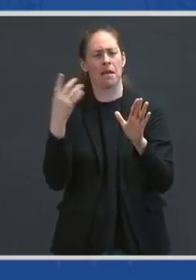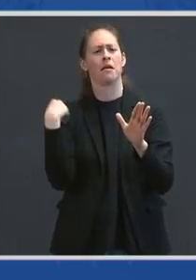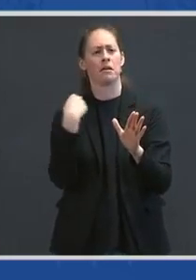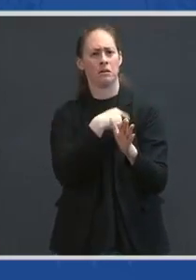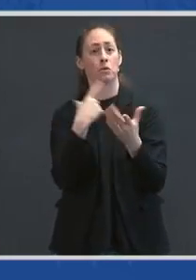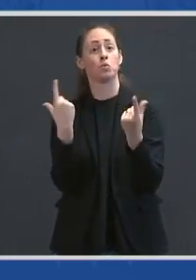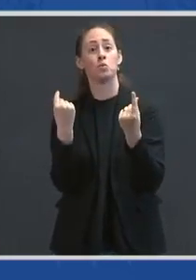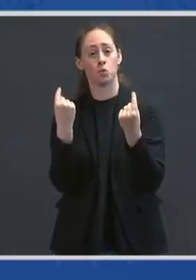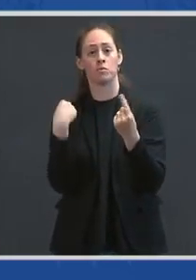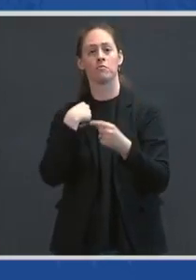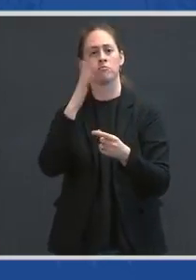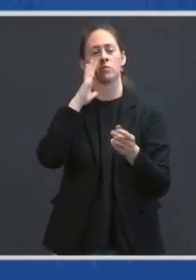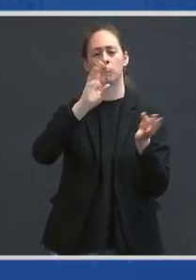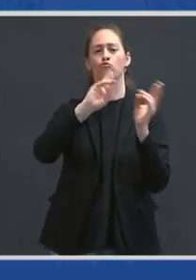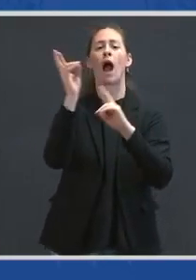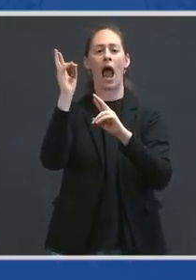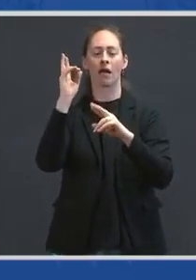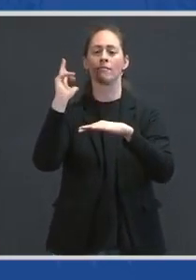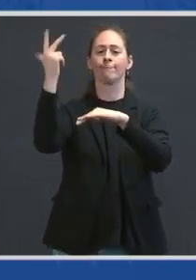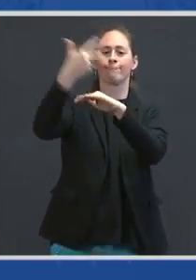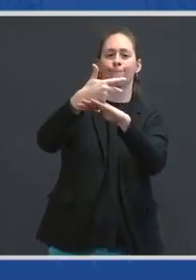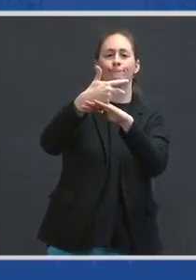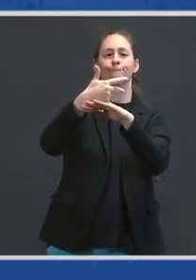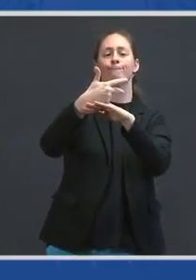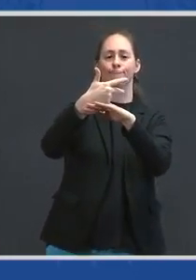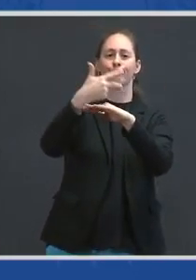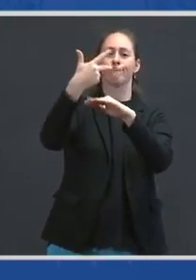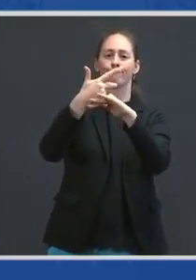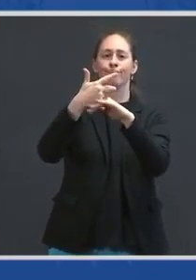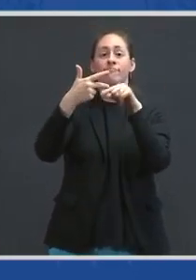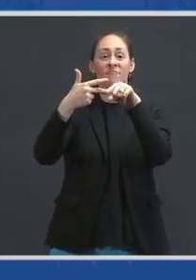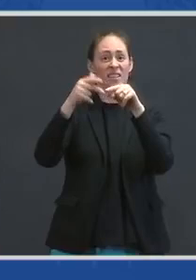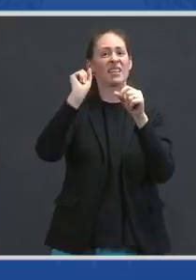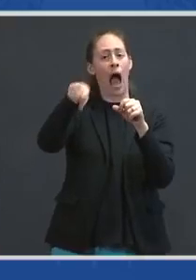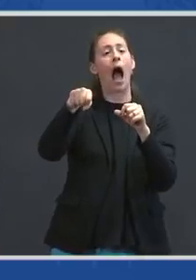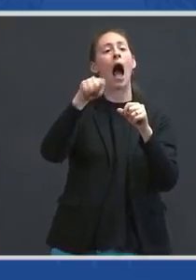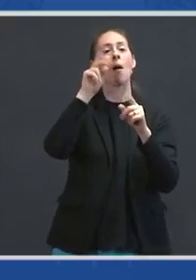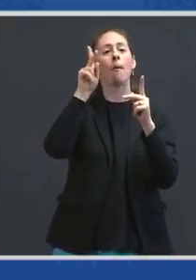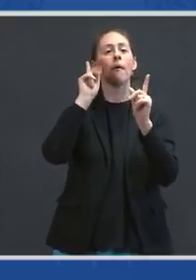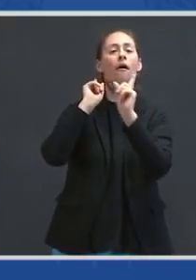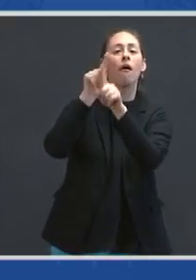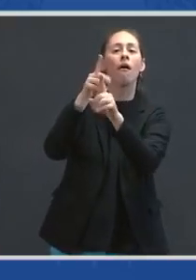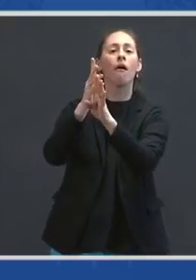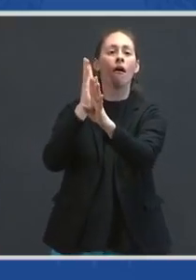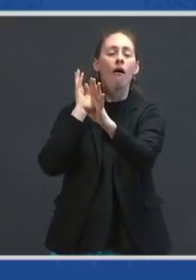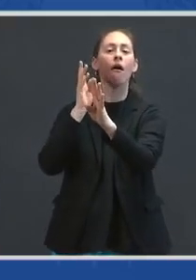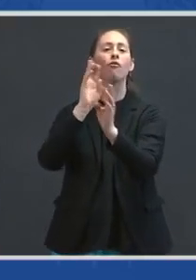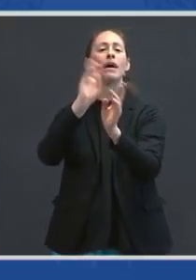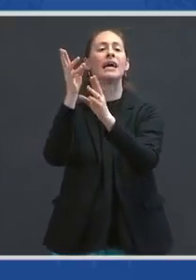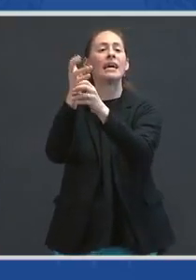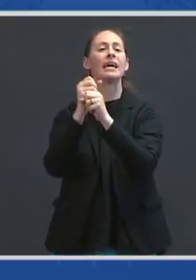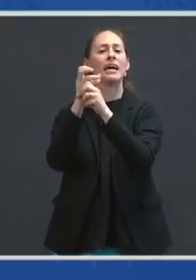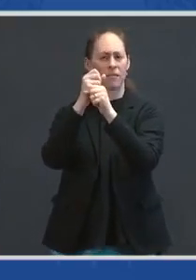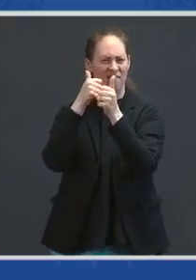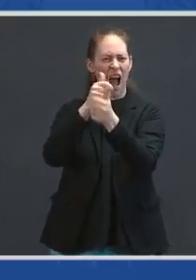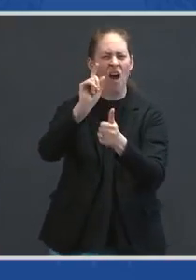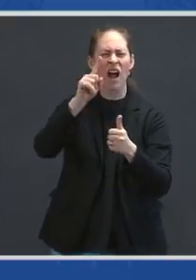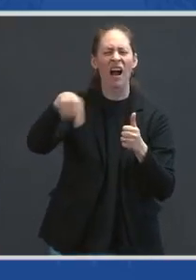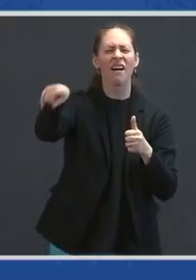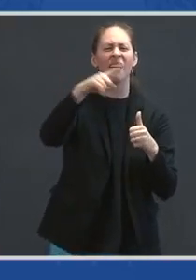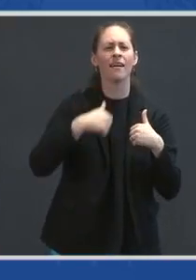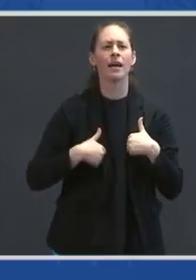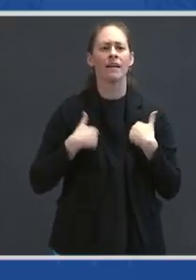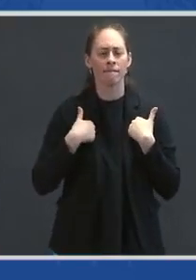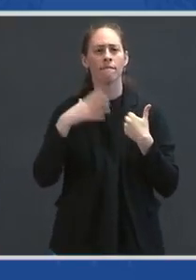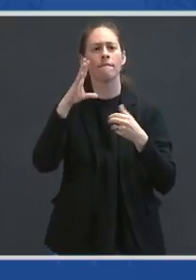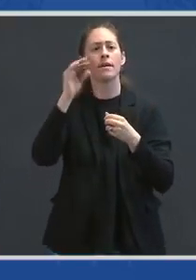special vehicles and pop-up clinics that meet folks where they live and where they don't have transportation to get the